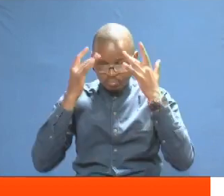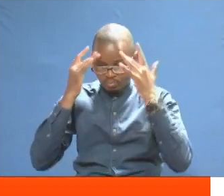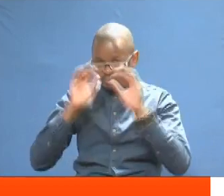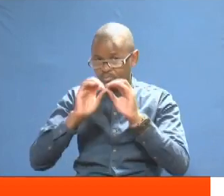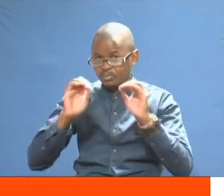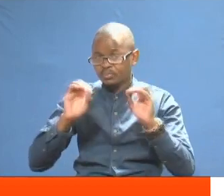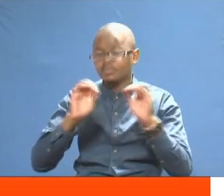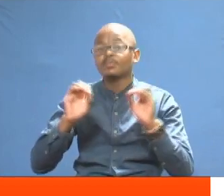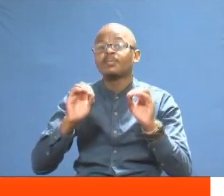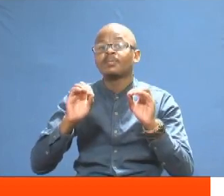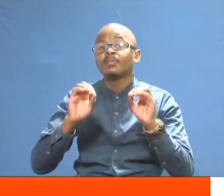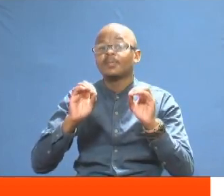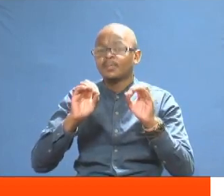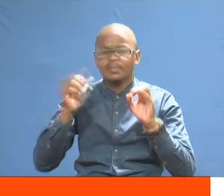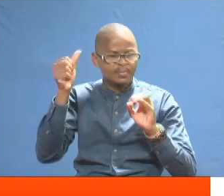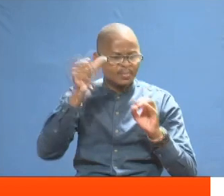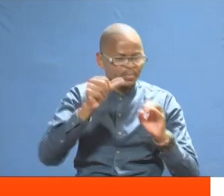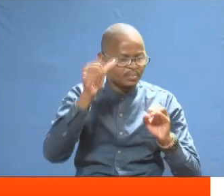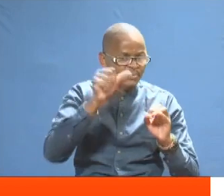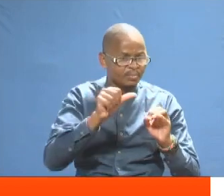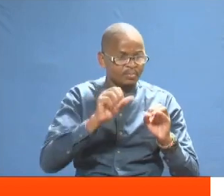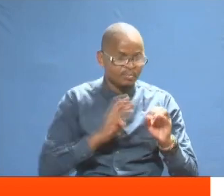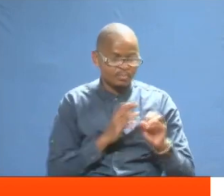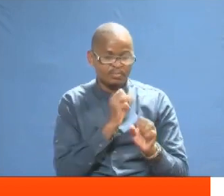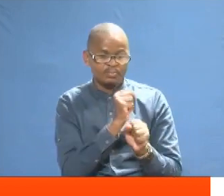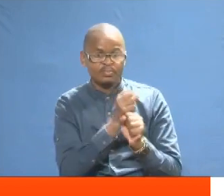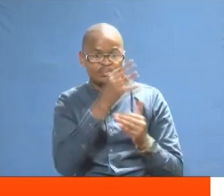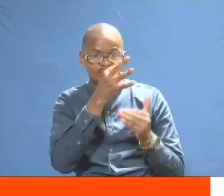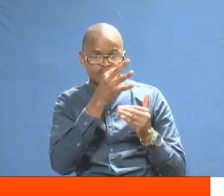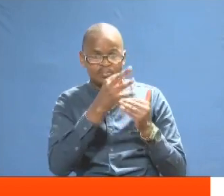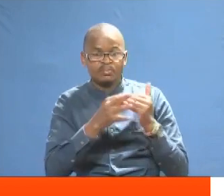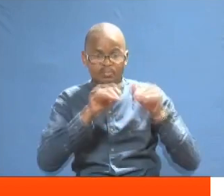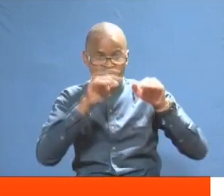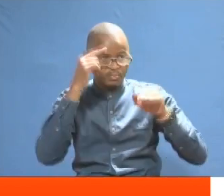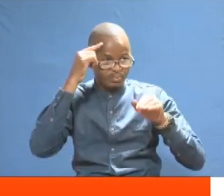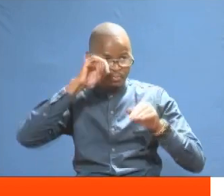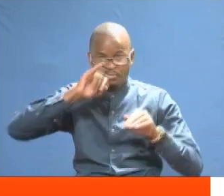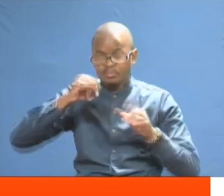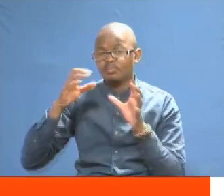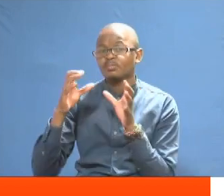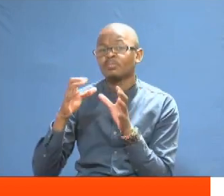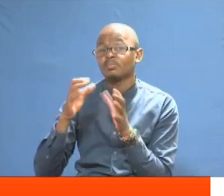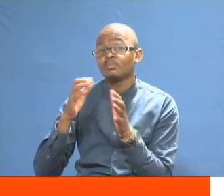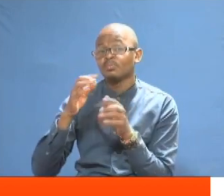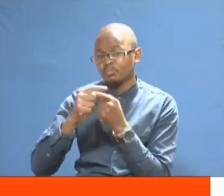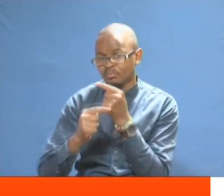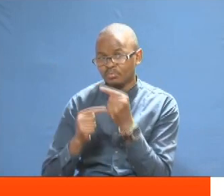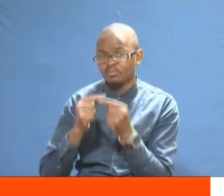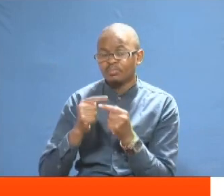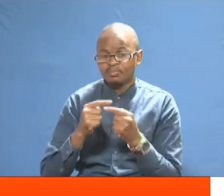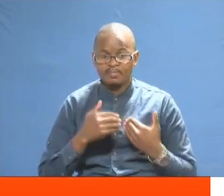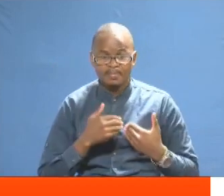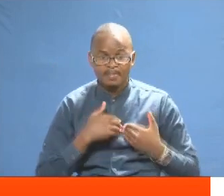think there is any. Of course, we are doing the final funeral rites for Jubilee Party. When we